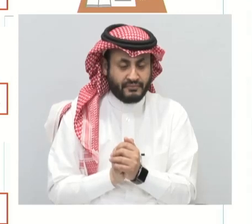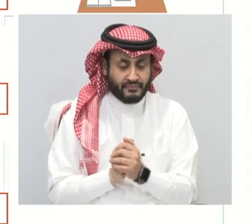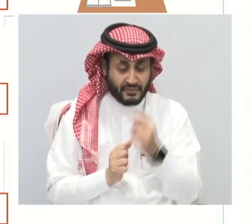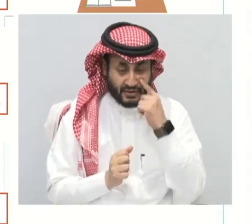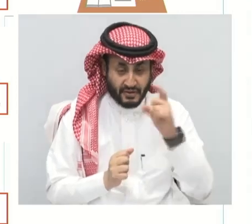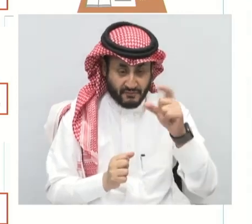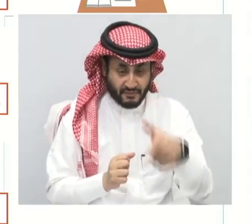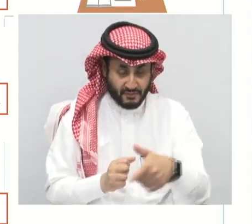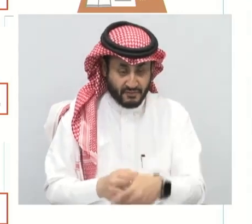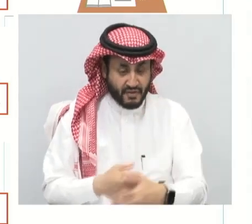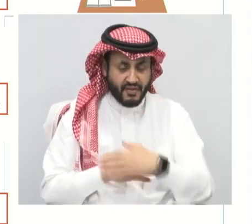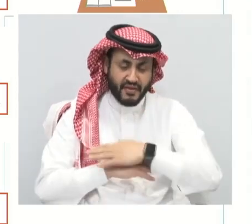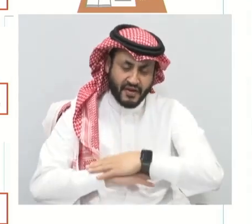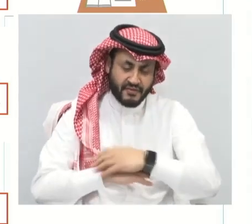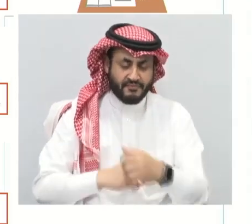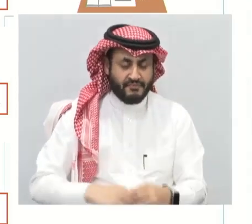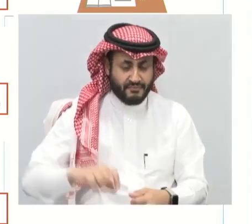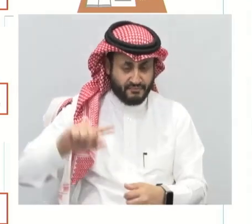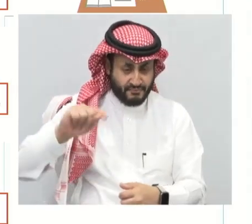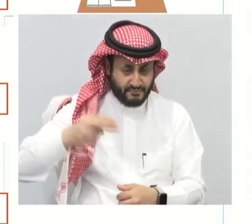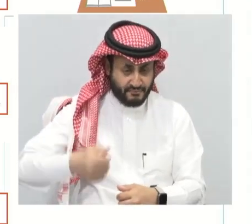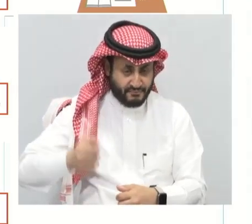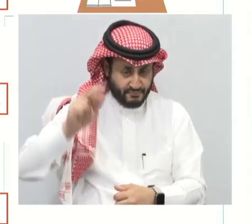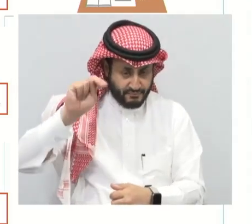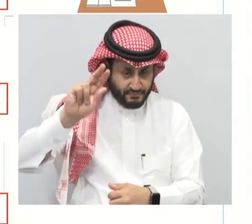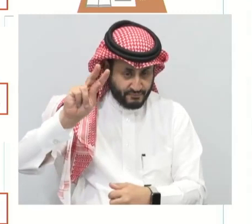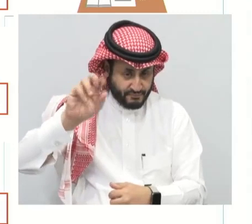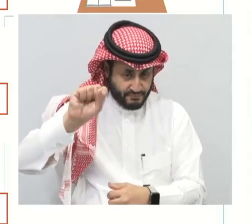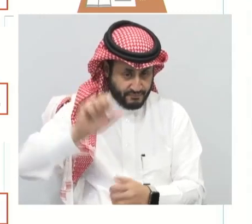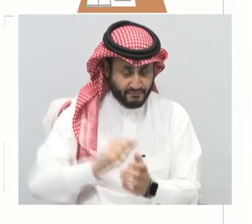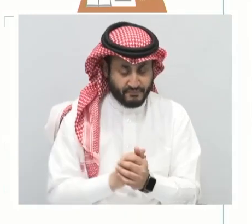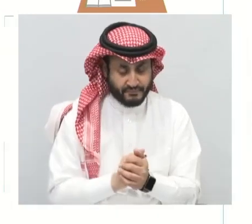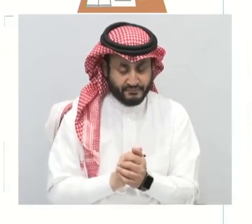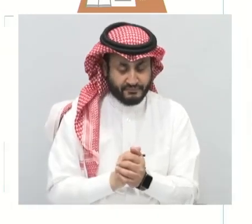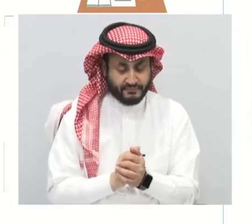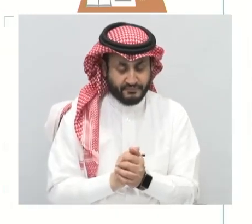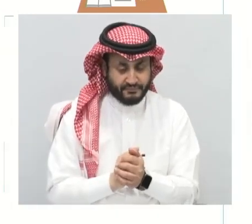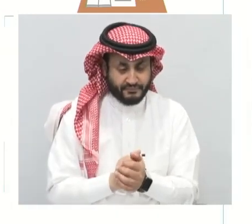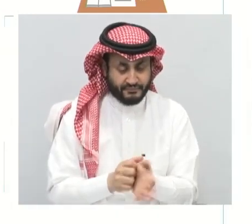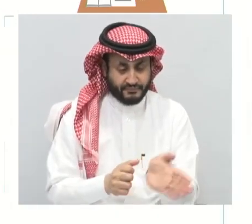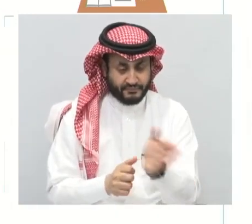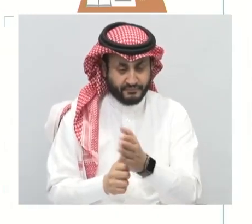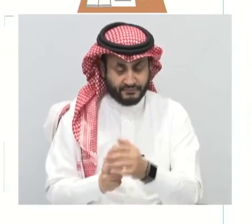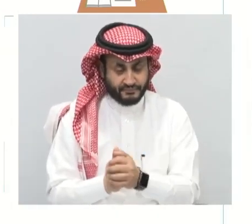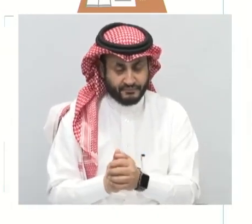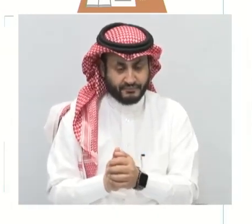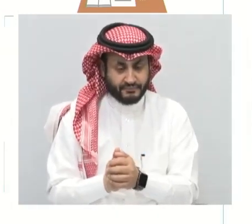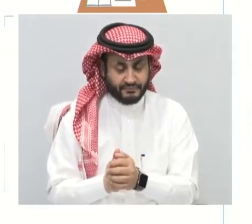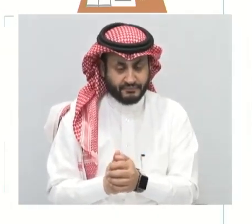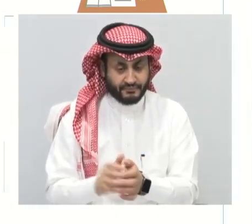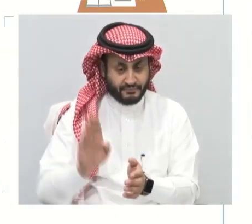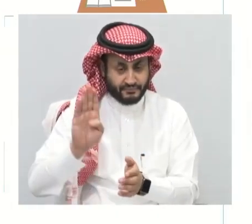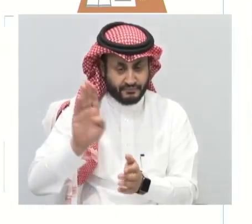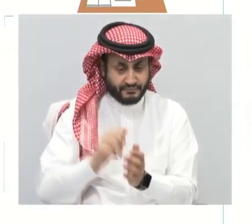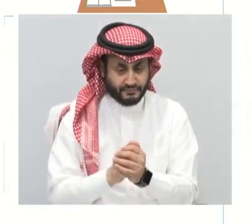you so much for your help, or you can say thanks for your help, okay? And now we move to exercise